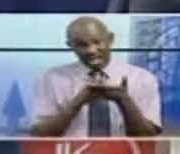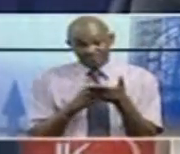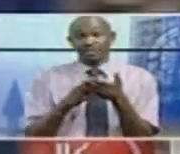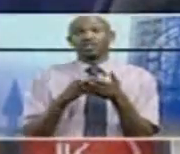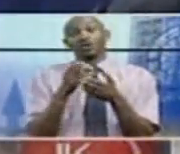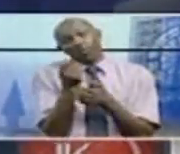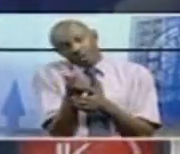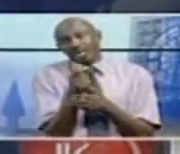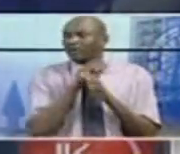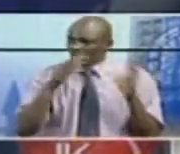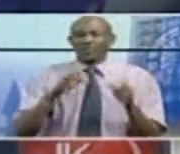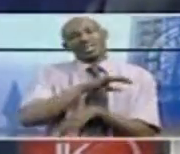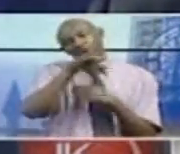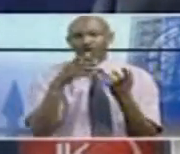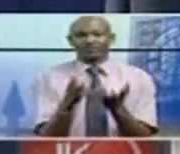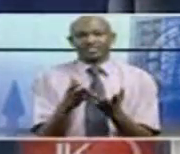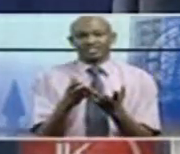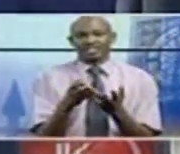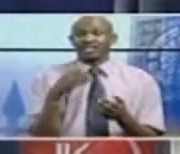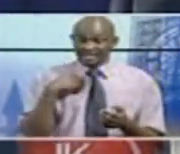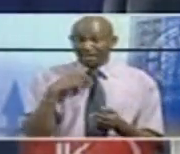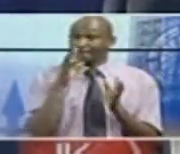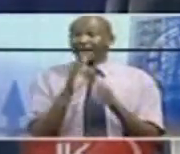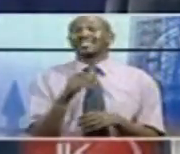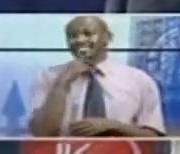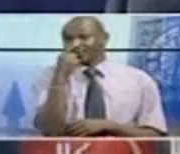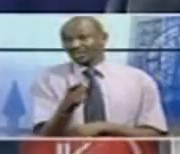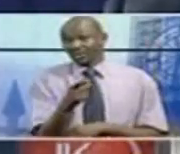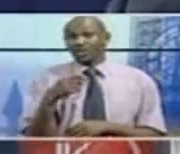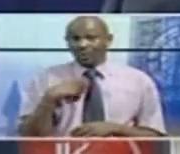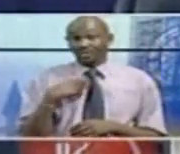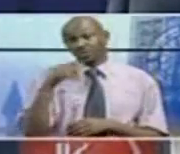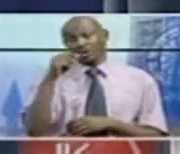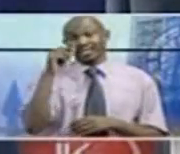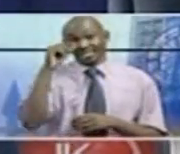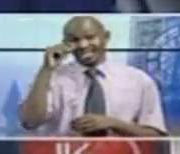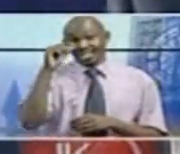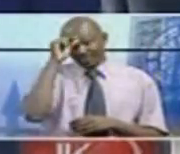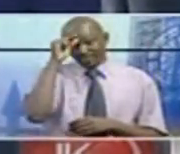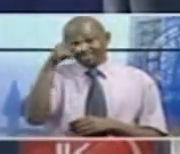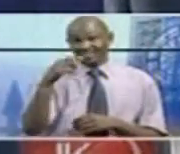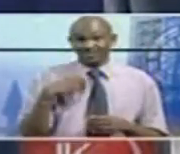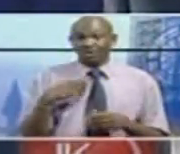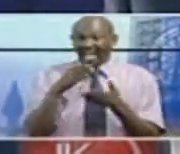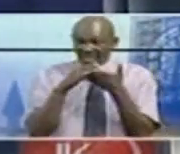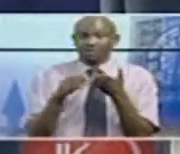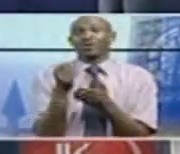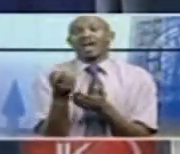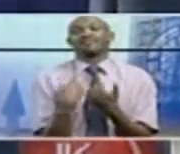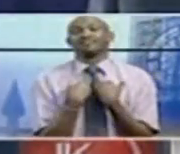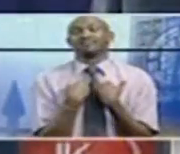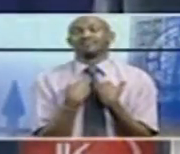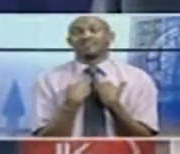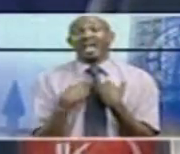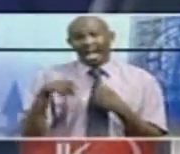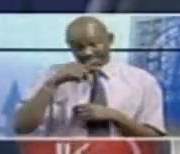quarter. We don't want an inch of it. In fact, the gentleman saying we want to go in government does not even have a slice of it. At